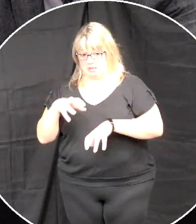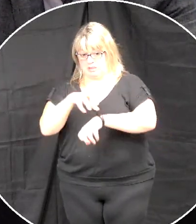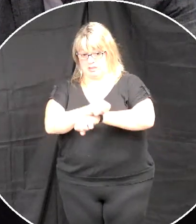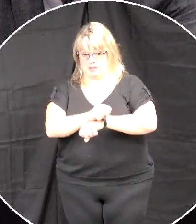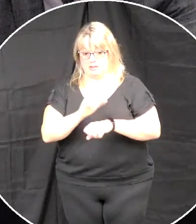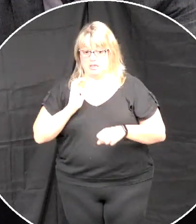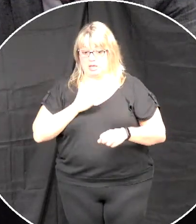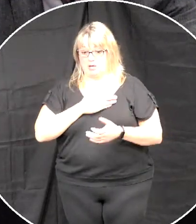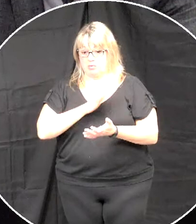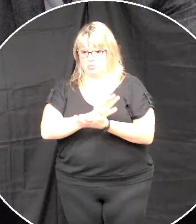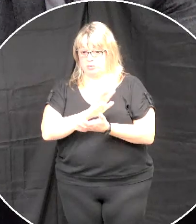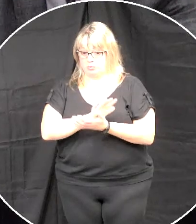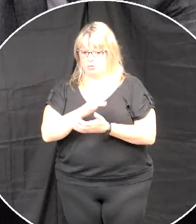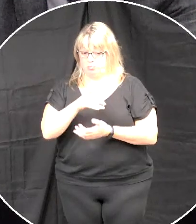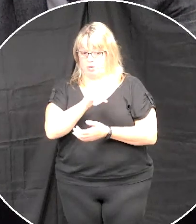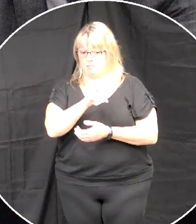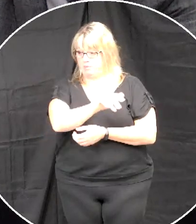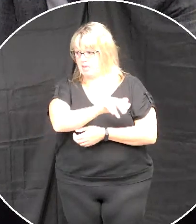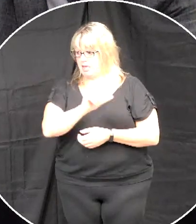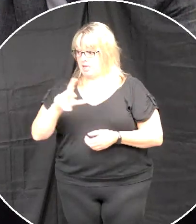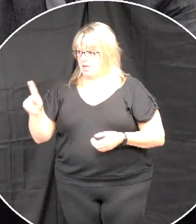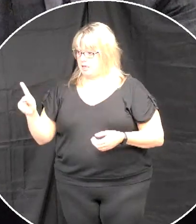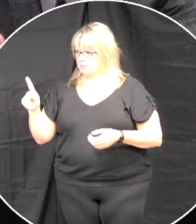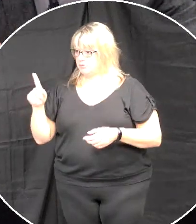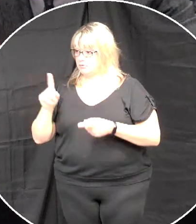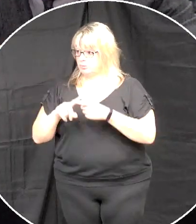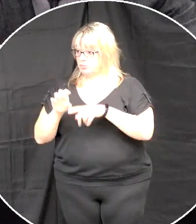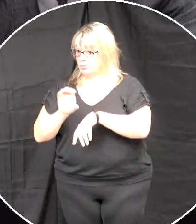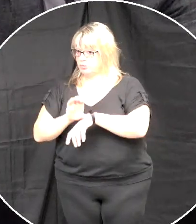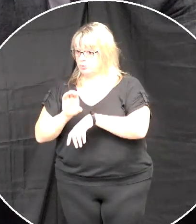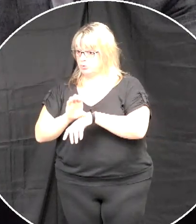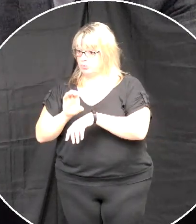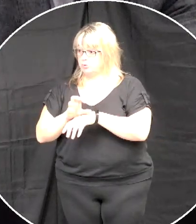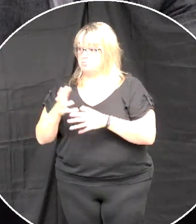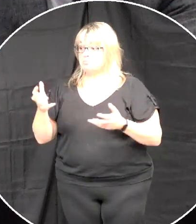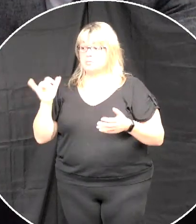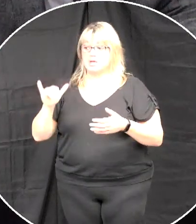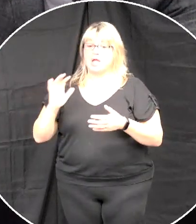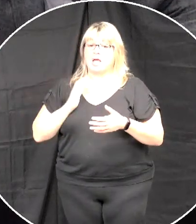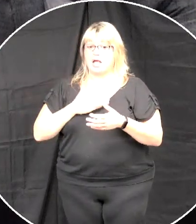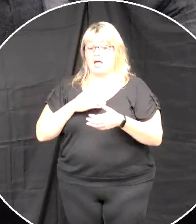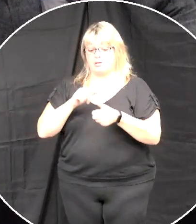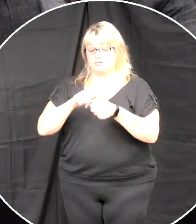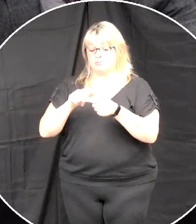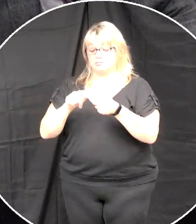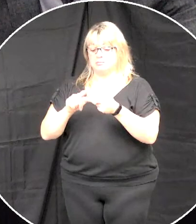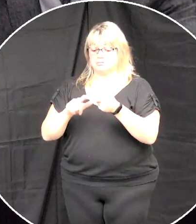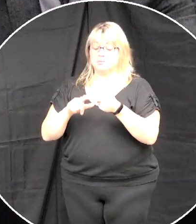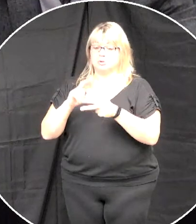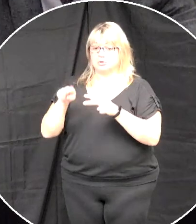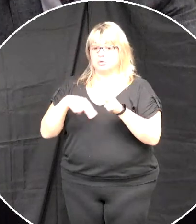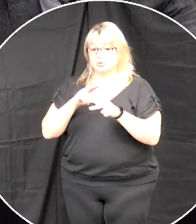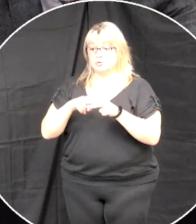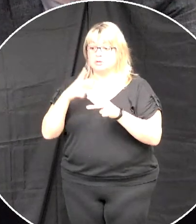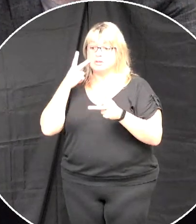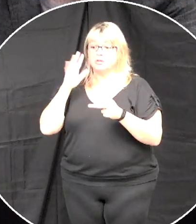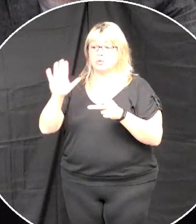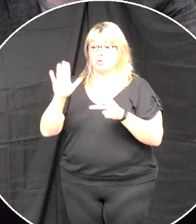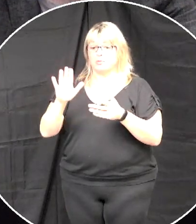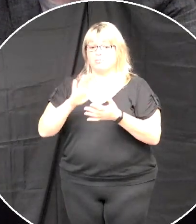acquire the property back or an agreement that will dispose. So they're really the three mechanisms that you will see in your